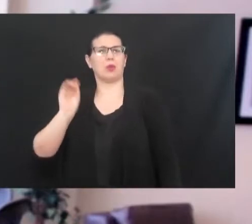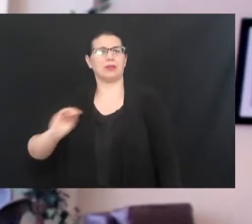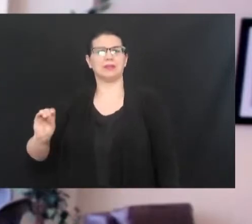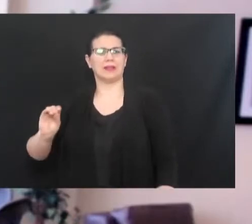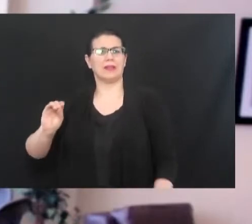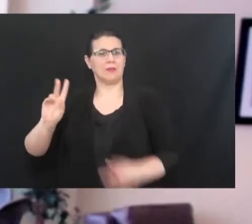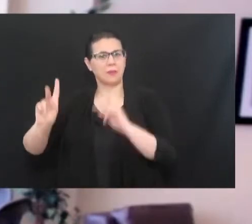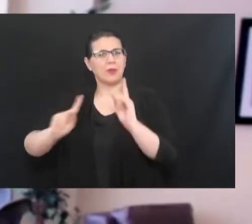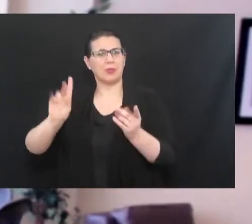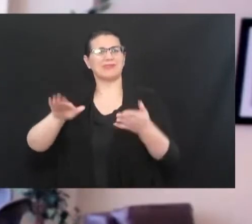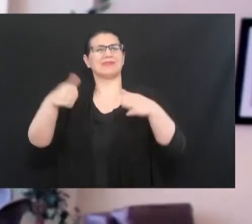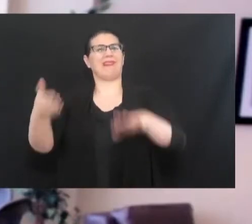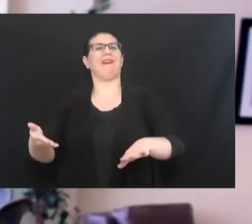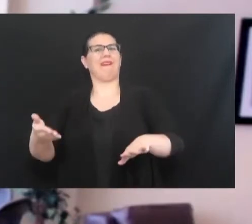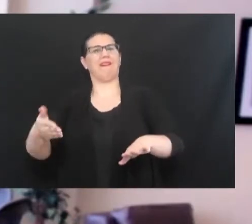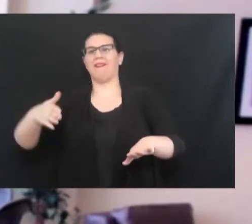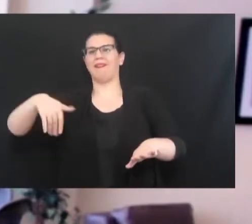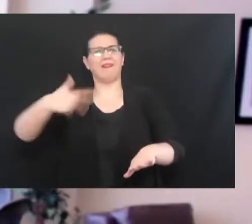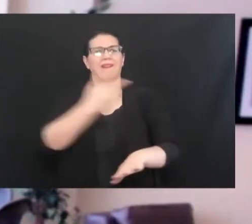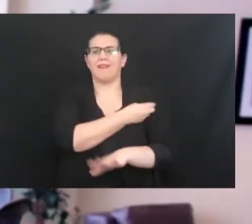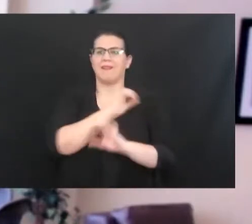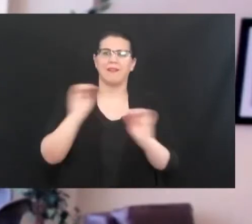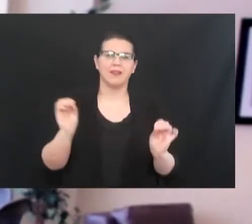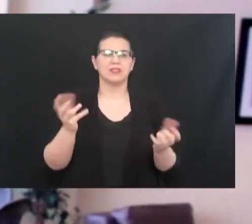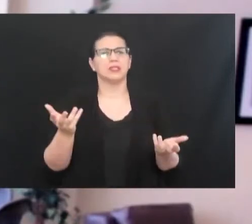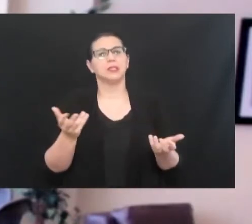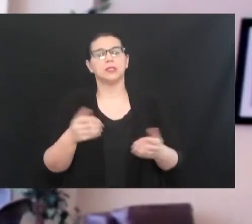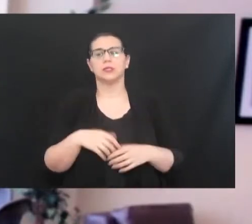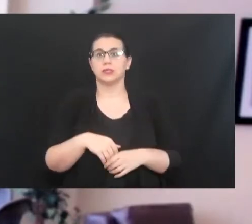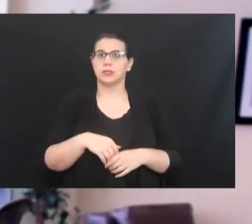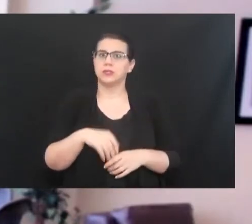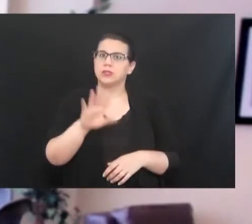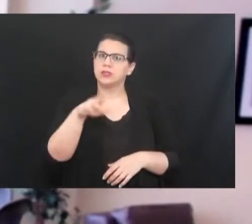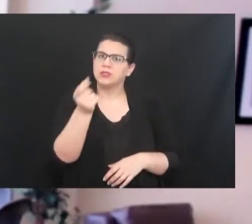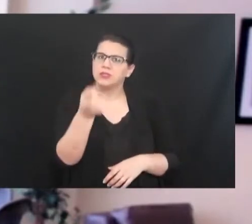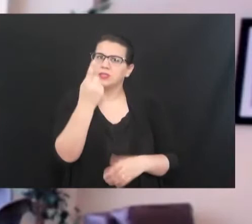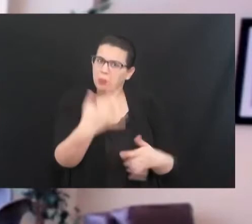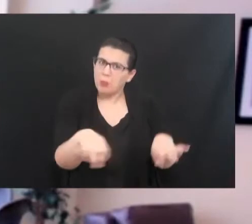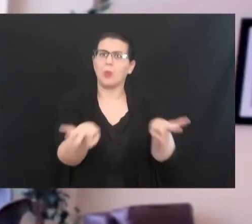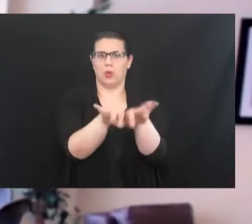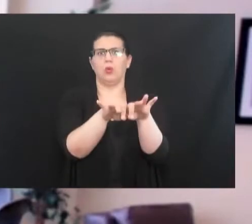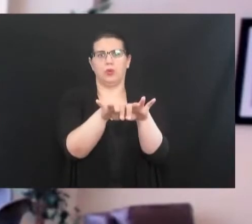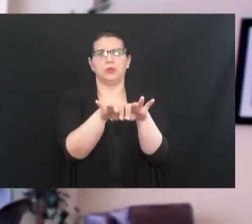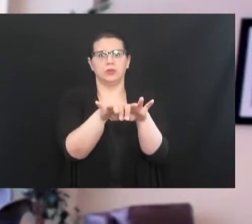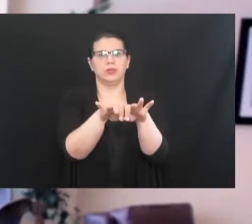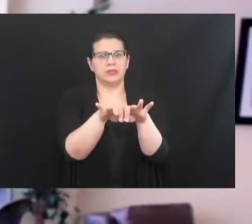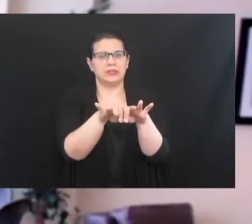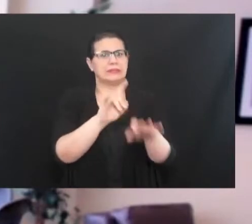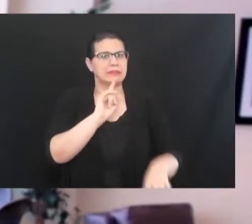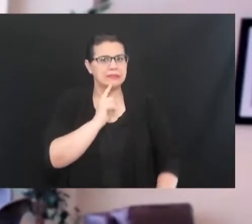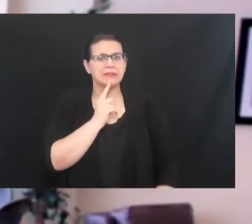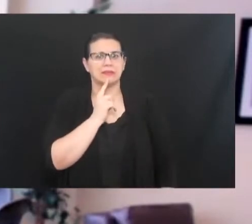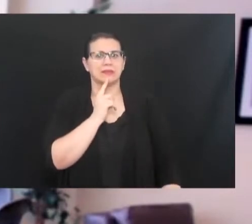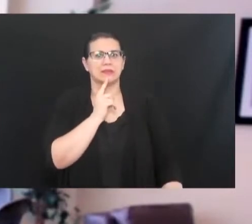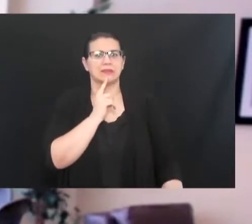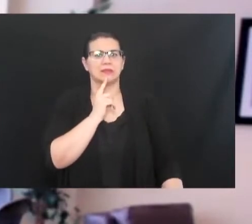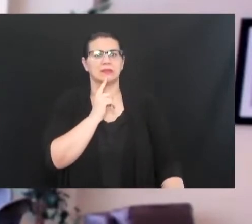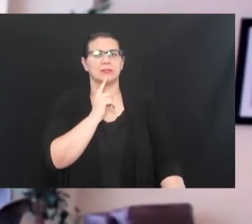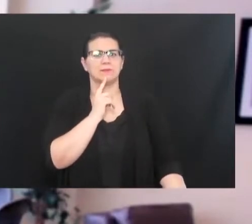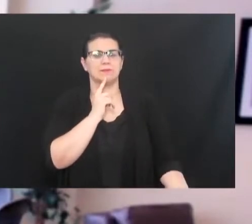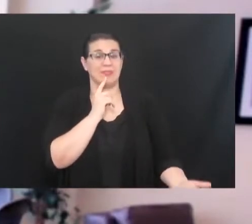unvaccinated. So it's really, really important as we start to